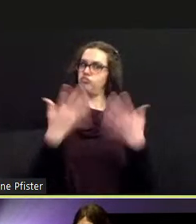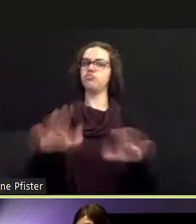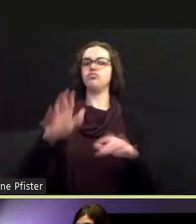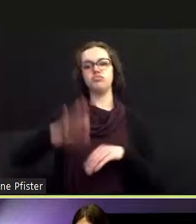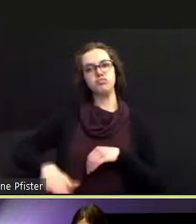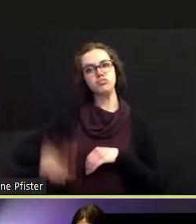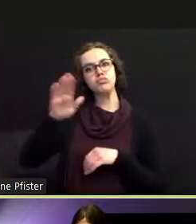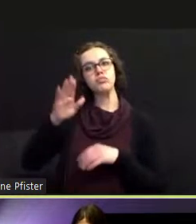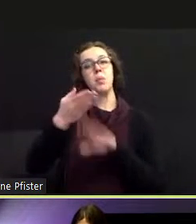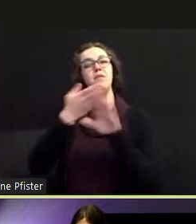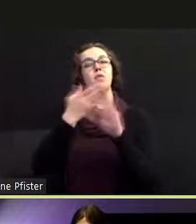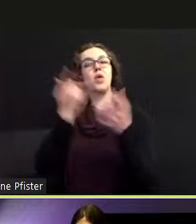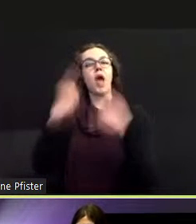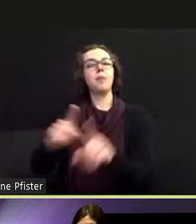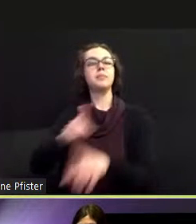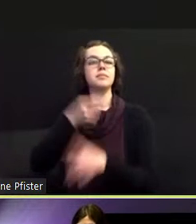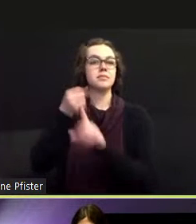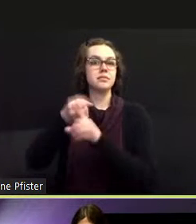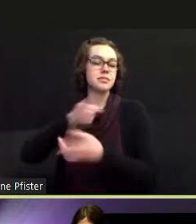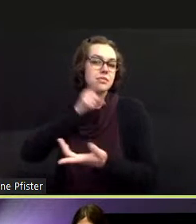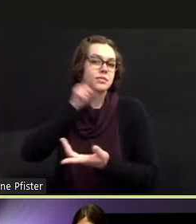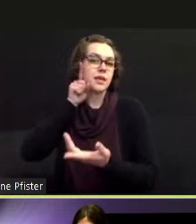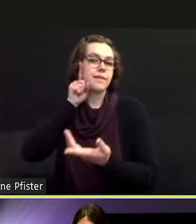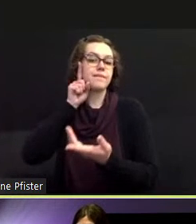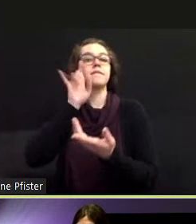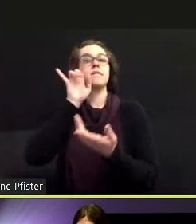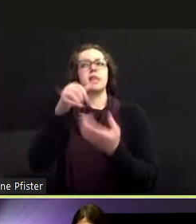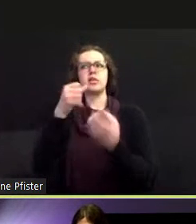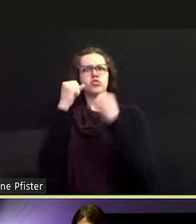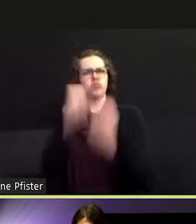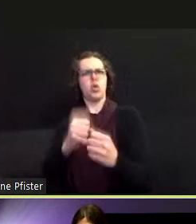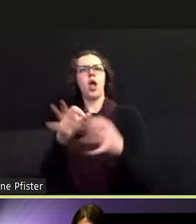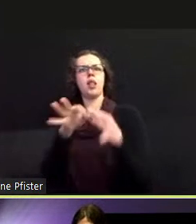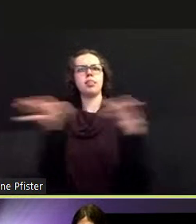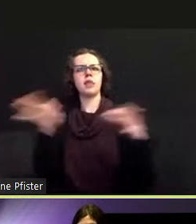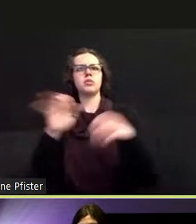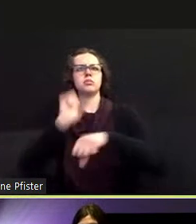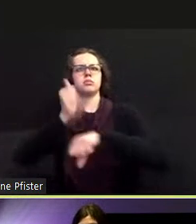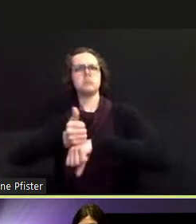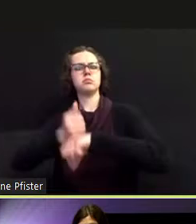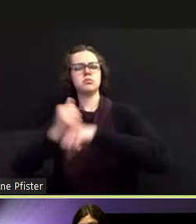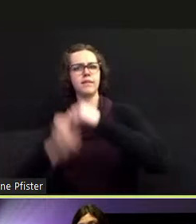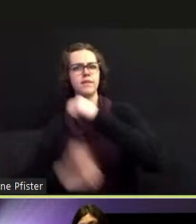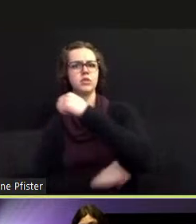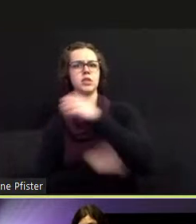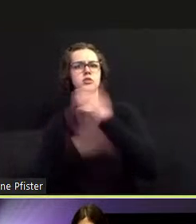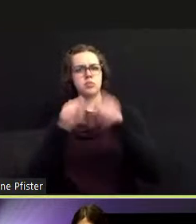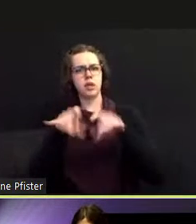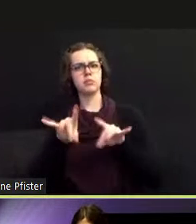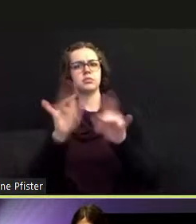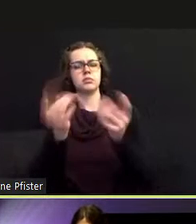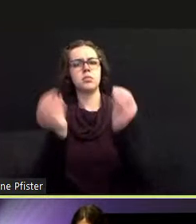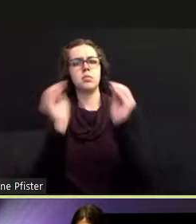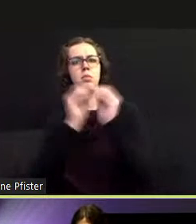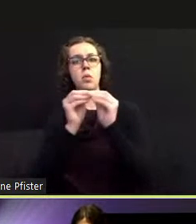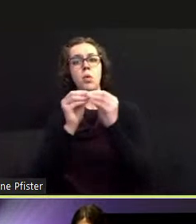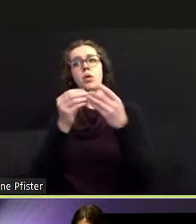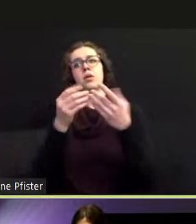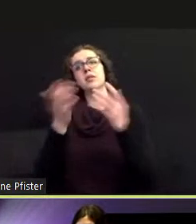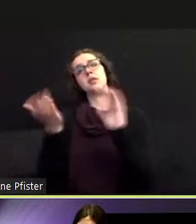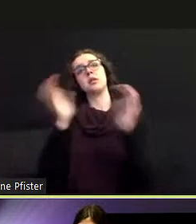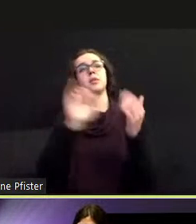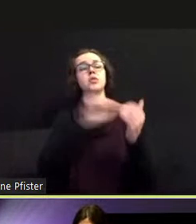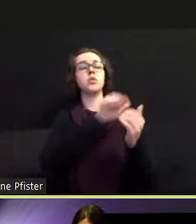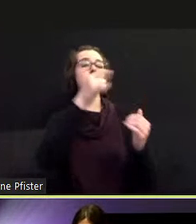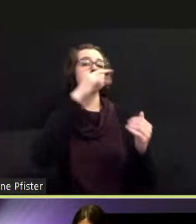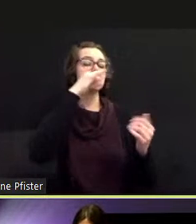became deaf, and thus a relatively strong base of sensorially accessible spoken language acquisition relative to children born deaf.